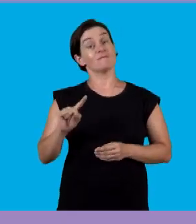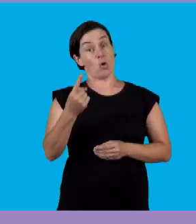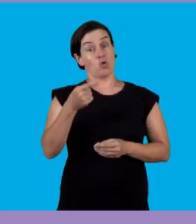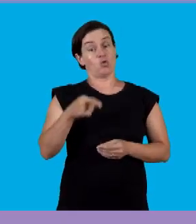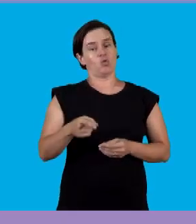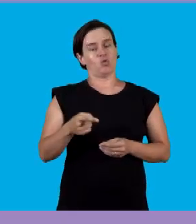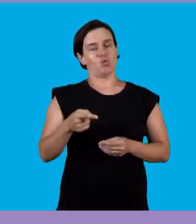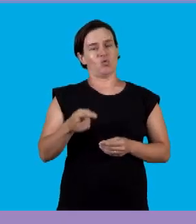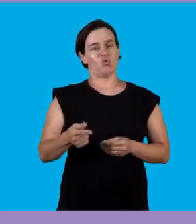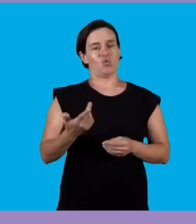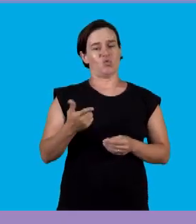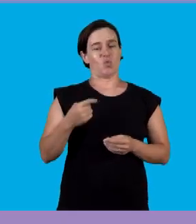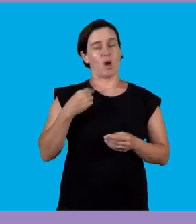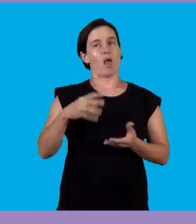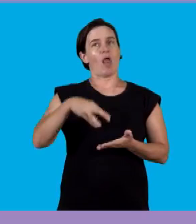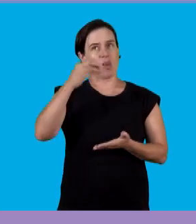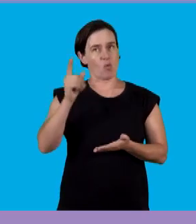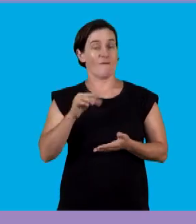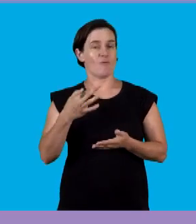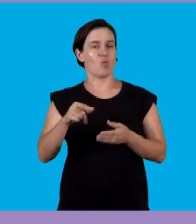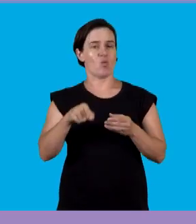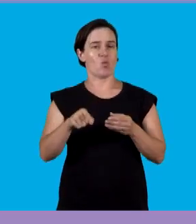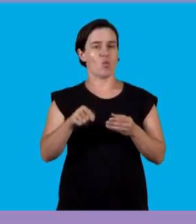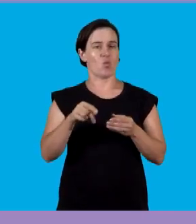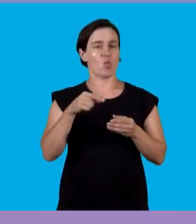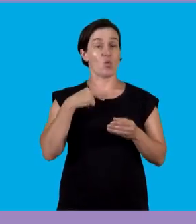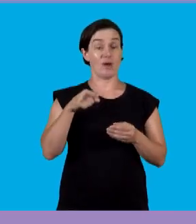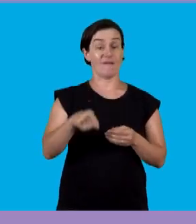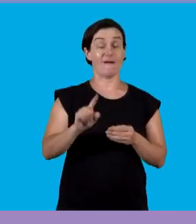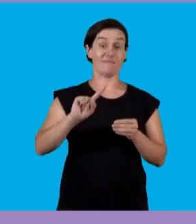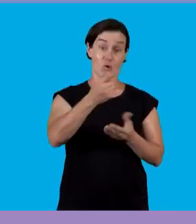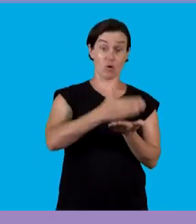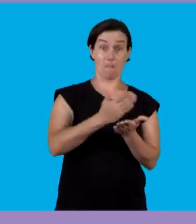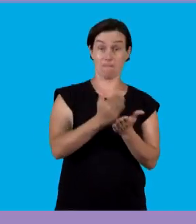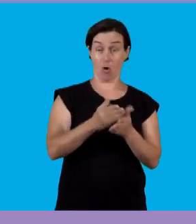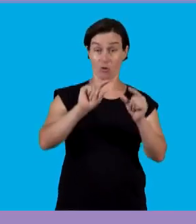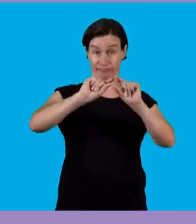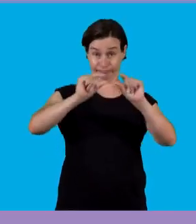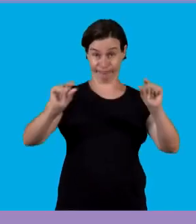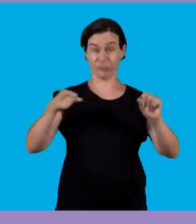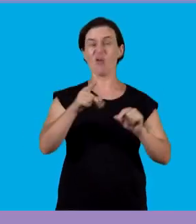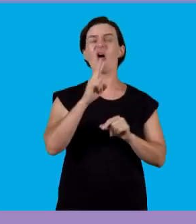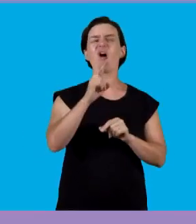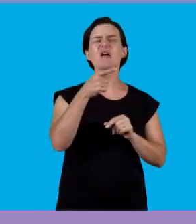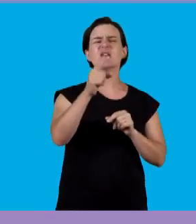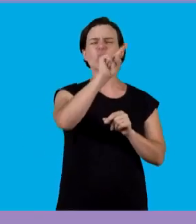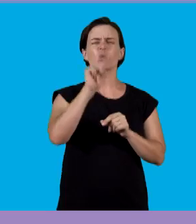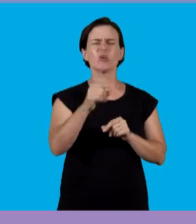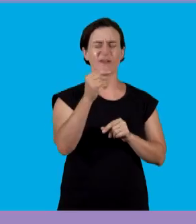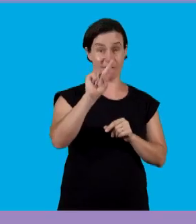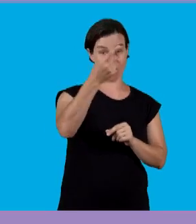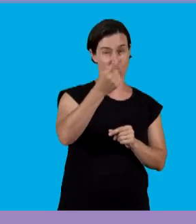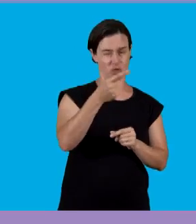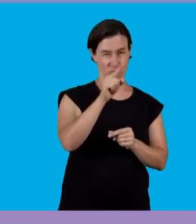first part of our equation there. What about the second part, or sorry, the first part of